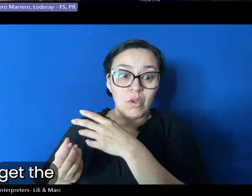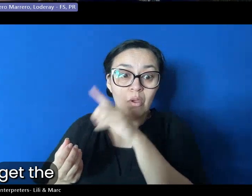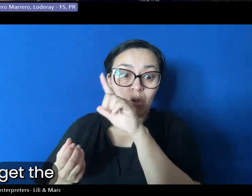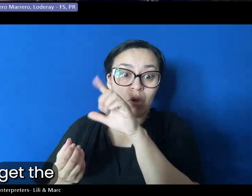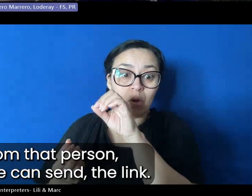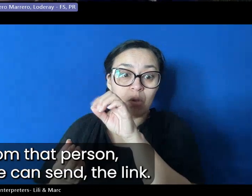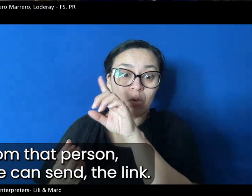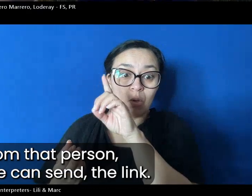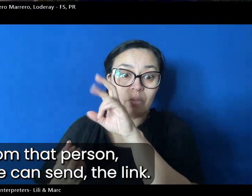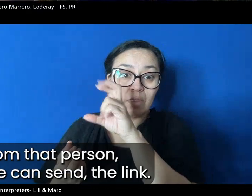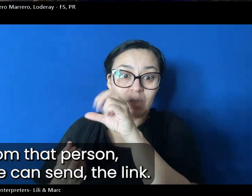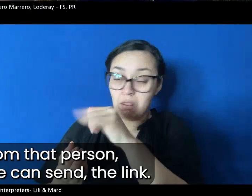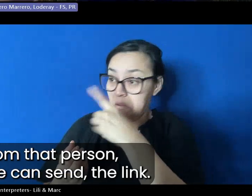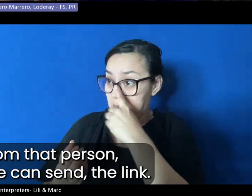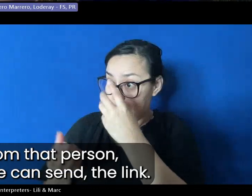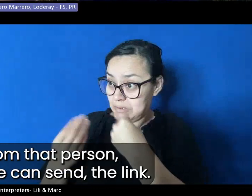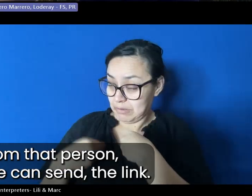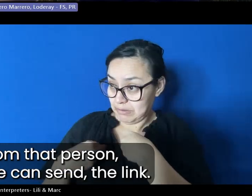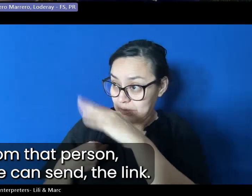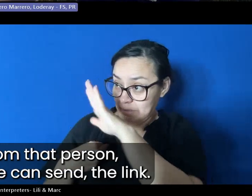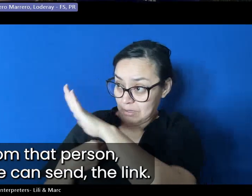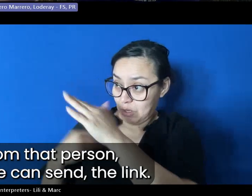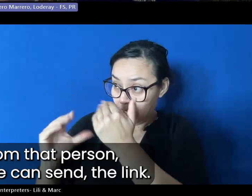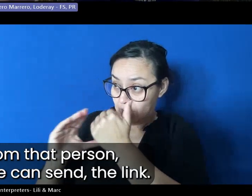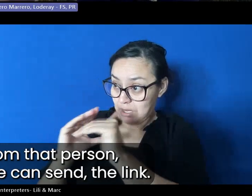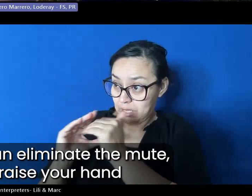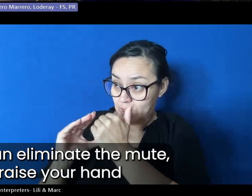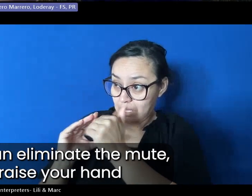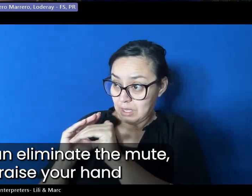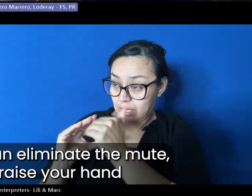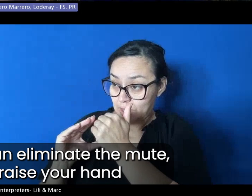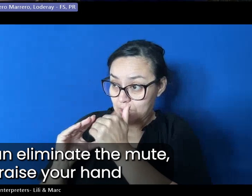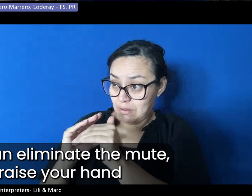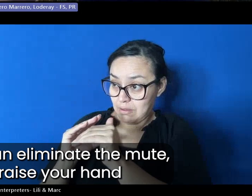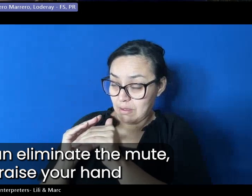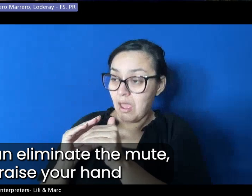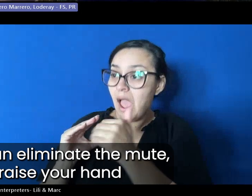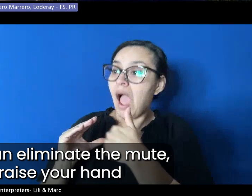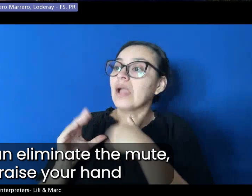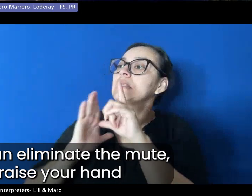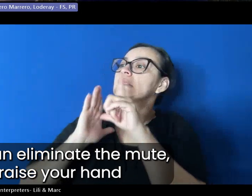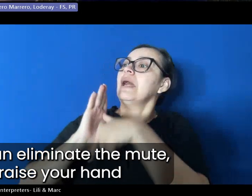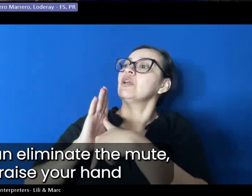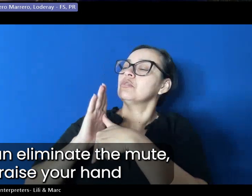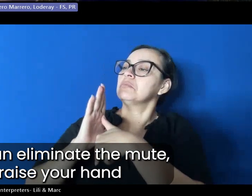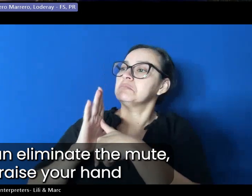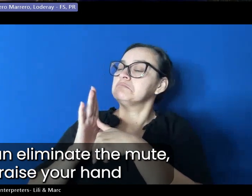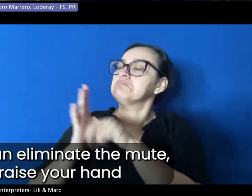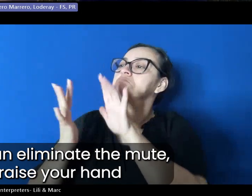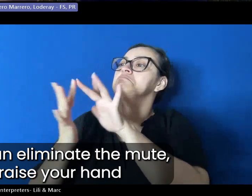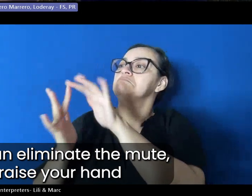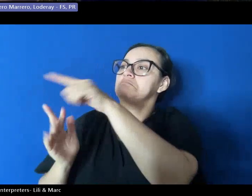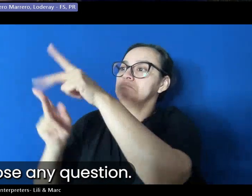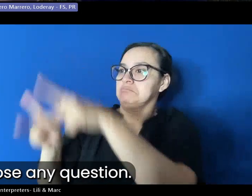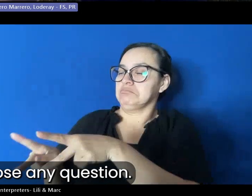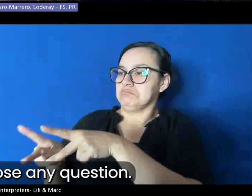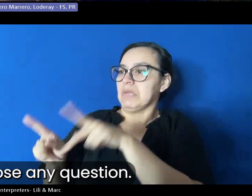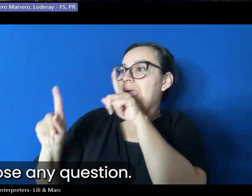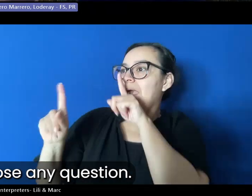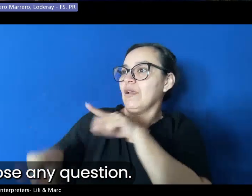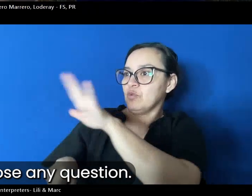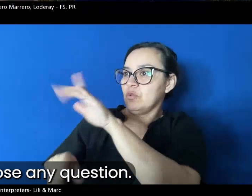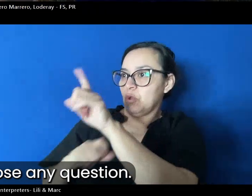get the email from that person, we can send the link. Hector, if we can eliminate the mute, you can raise your hand and